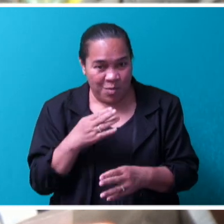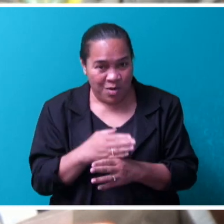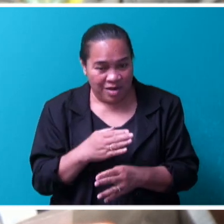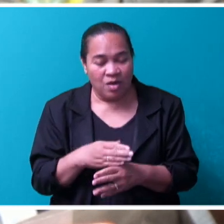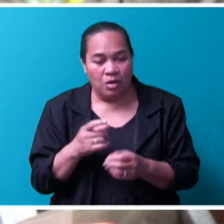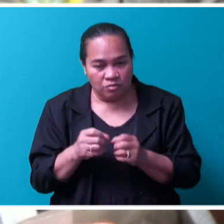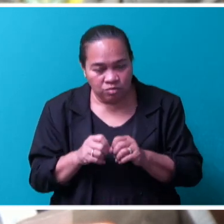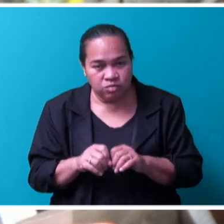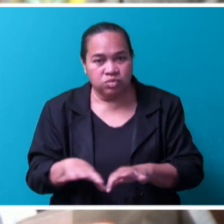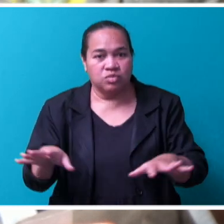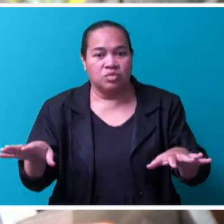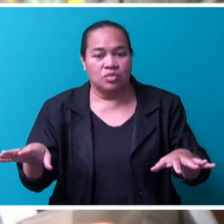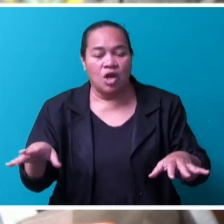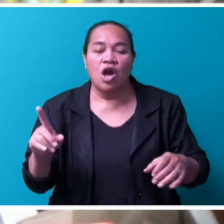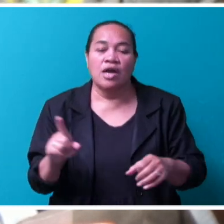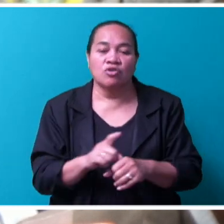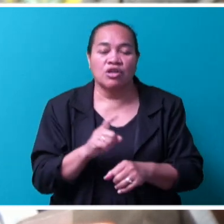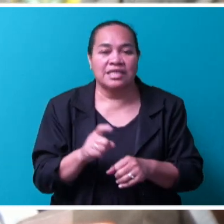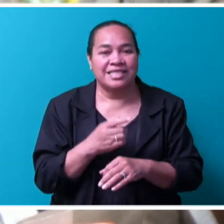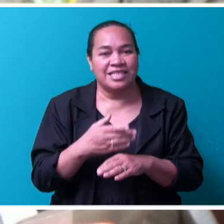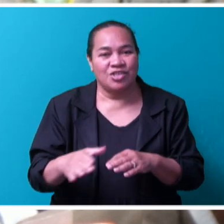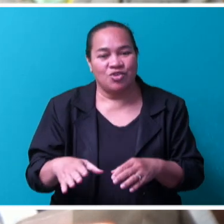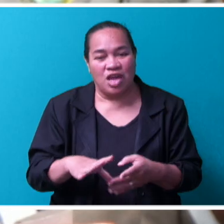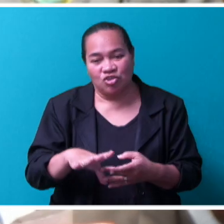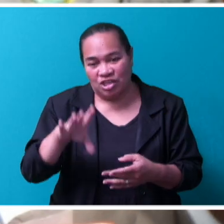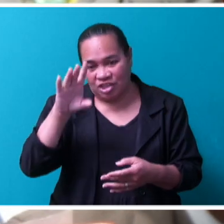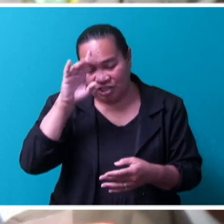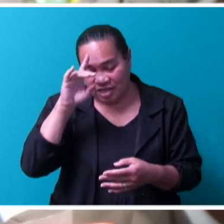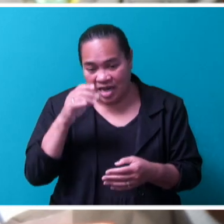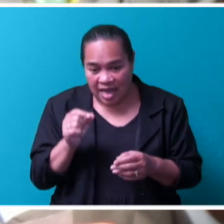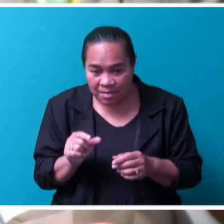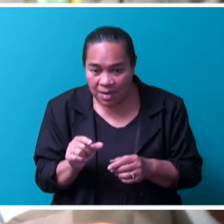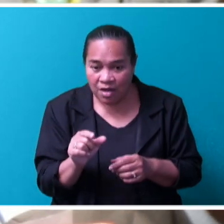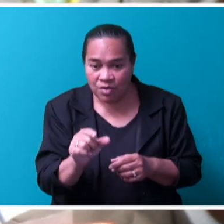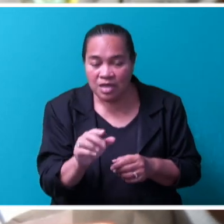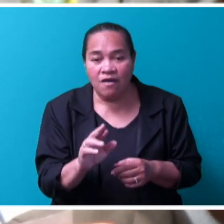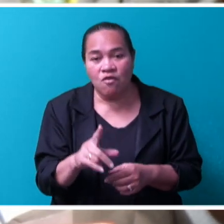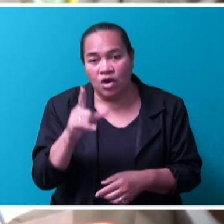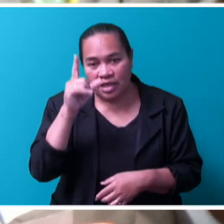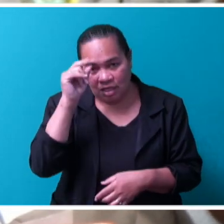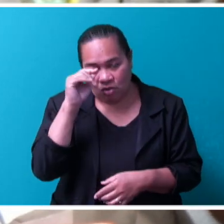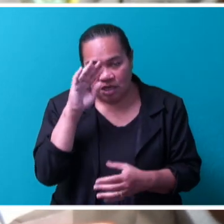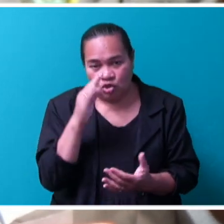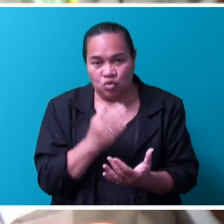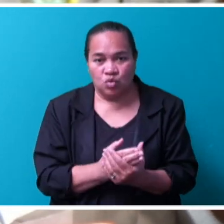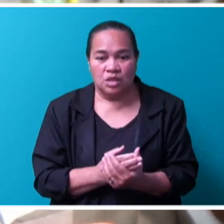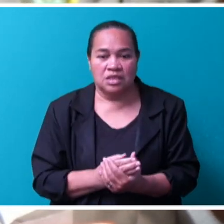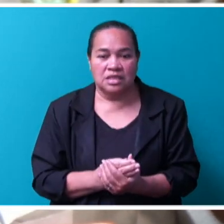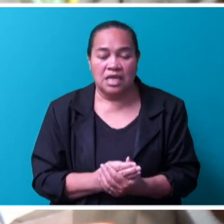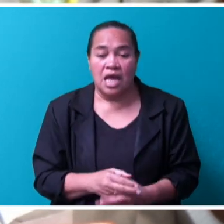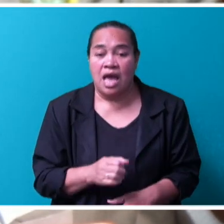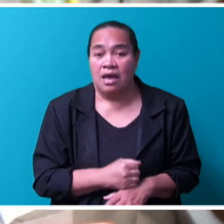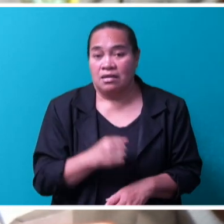out, creating new education and skill pathways for iTaukei students. Cabinet